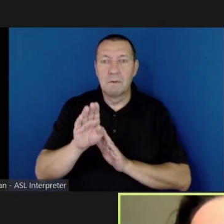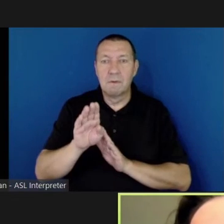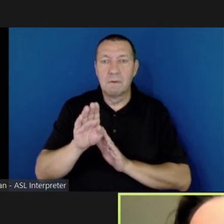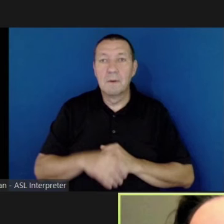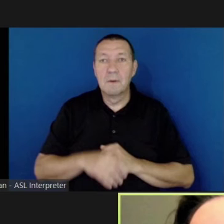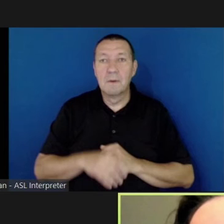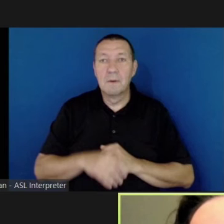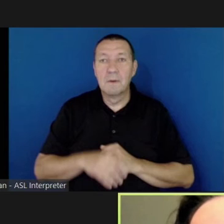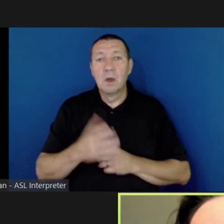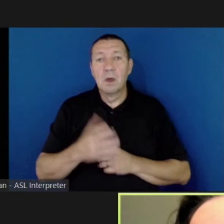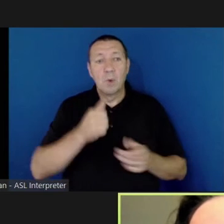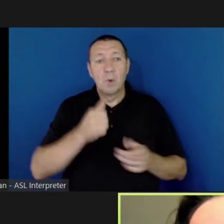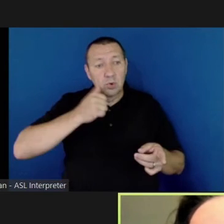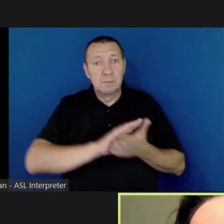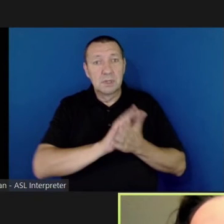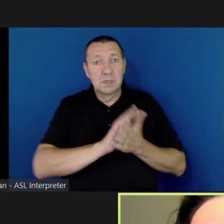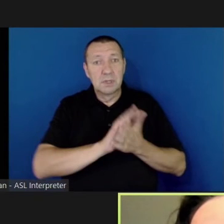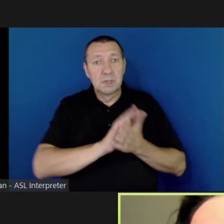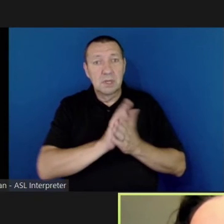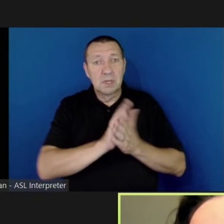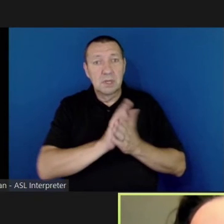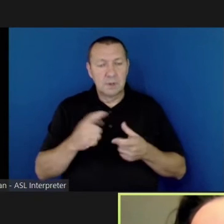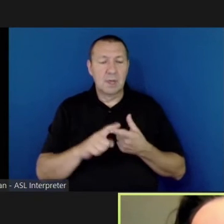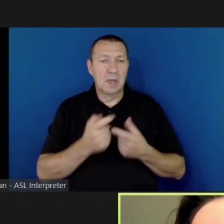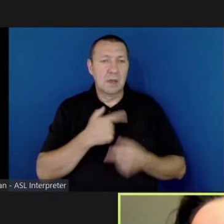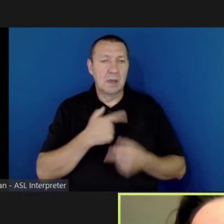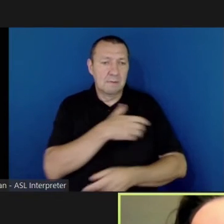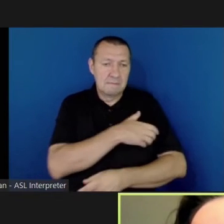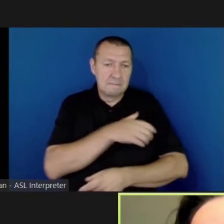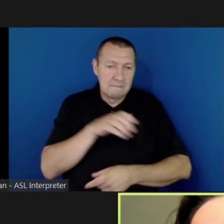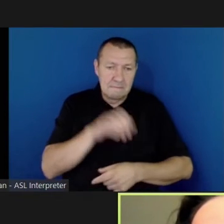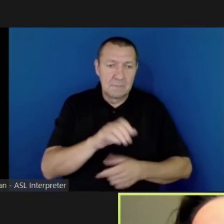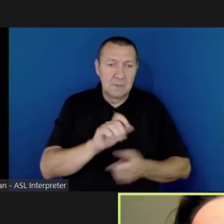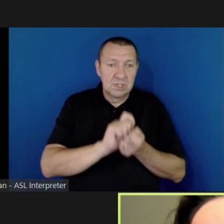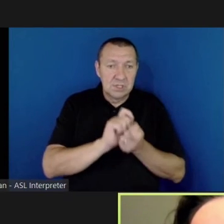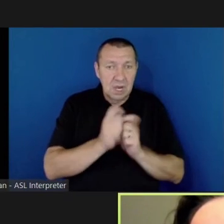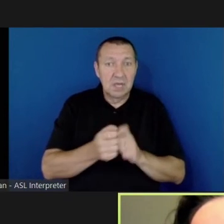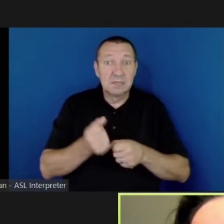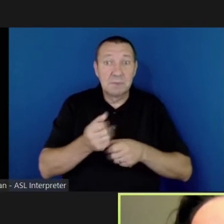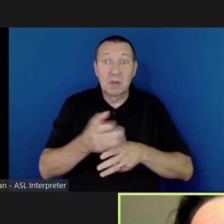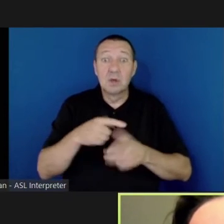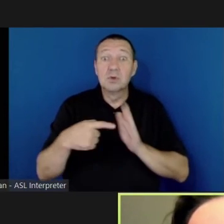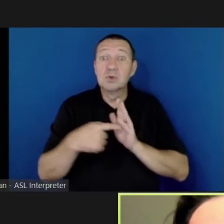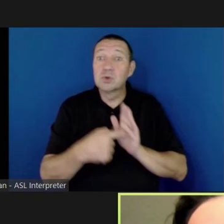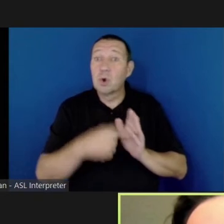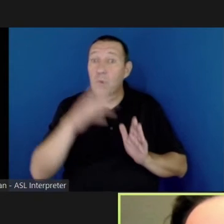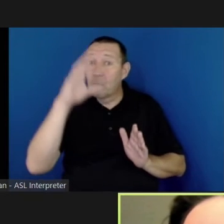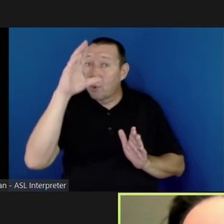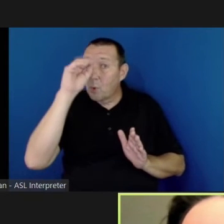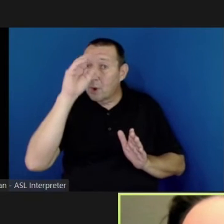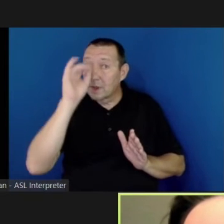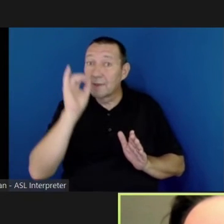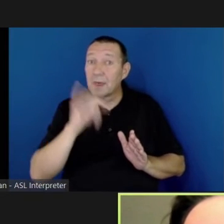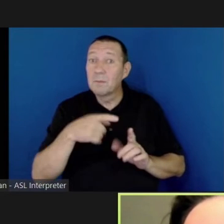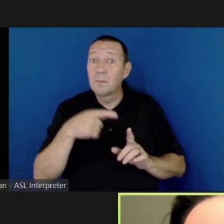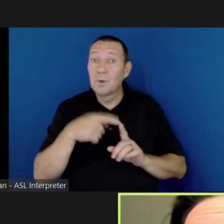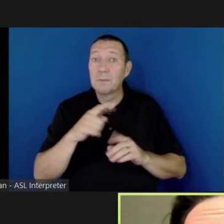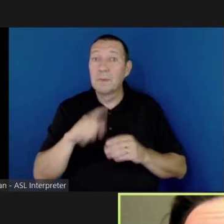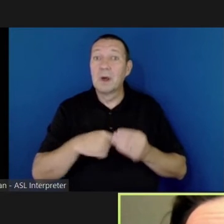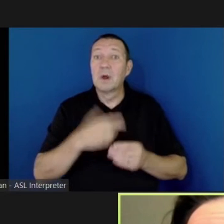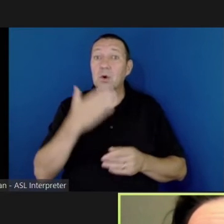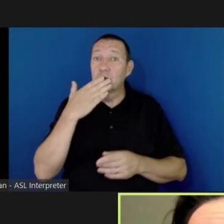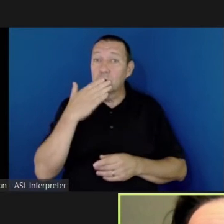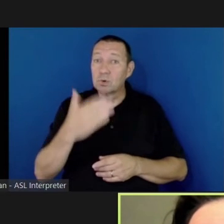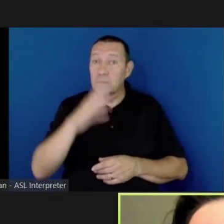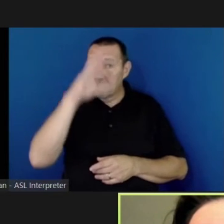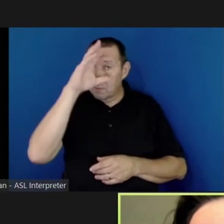into confident, empowered change makers and show boys as well the notion of what a positive male role model